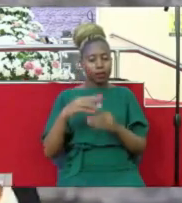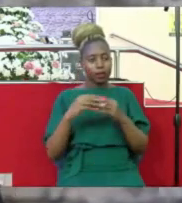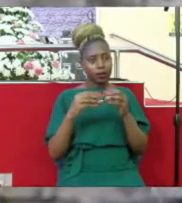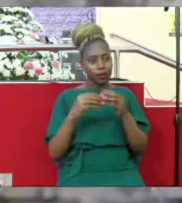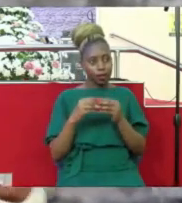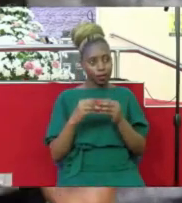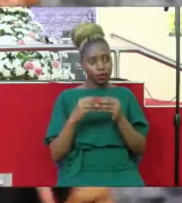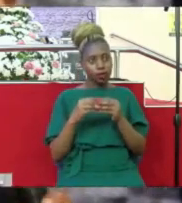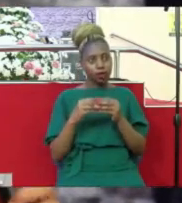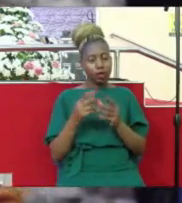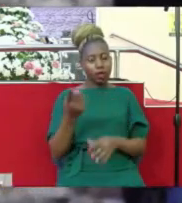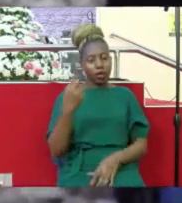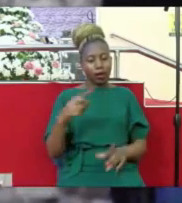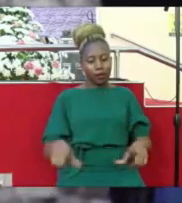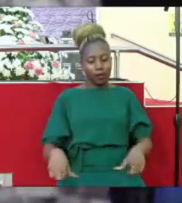come into your life,